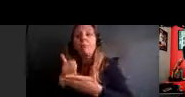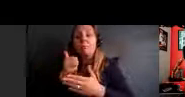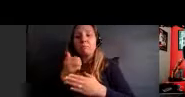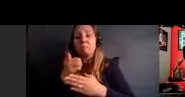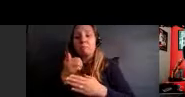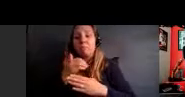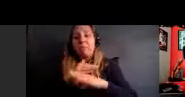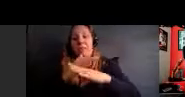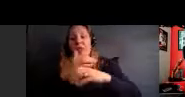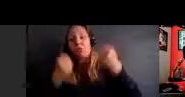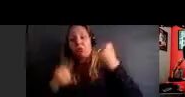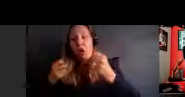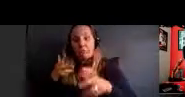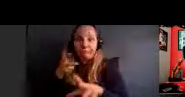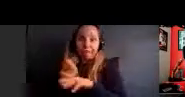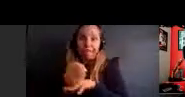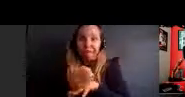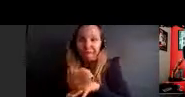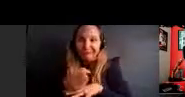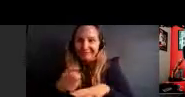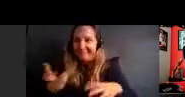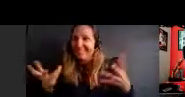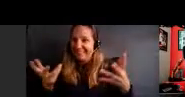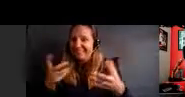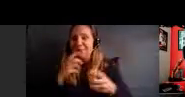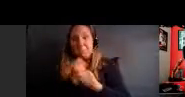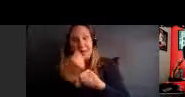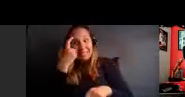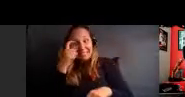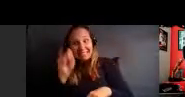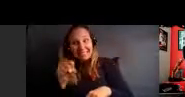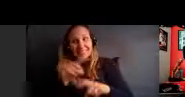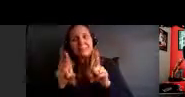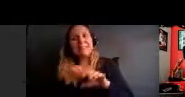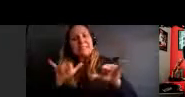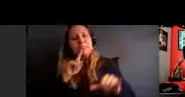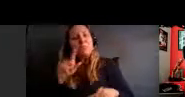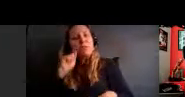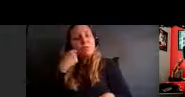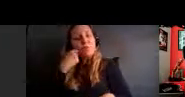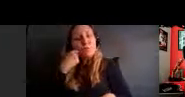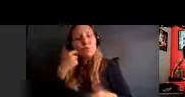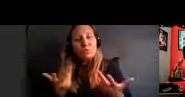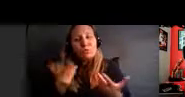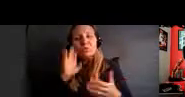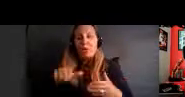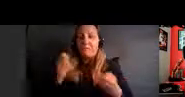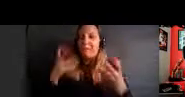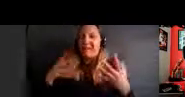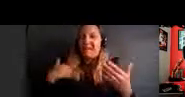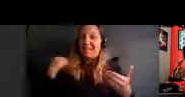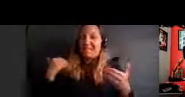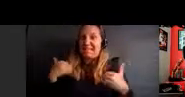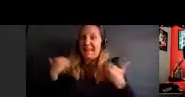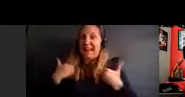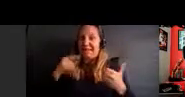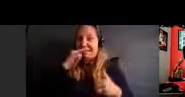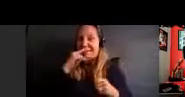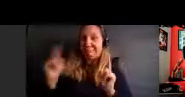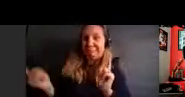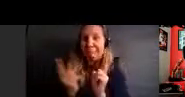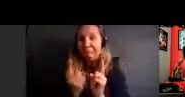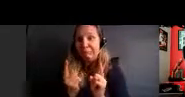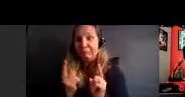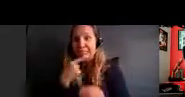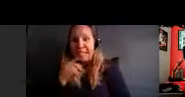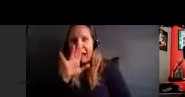night. So yes, it is practical, but it also is funky and cool. And I know that I have a lot of young kids that come up to me and say, that's cool,